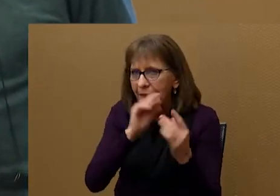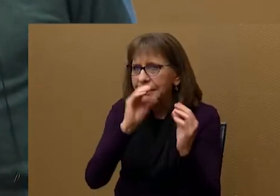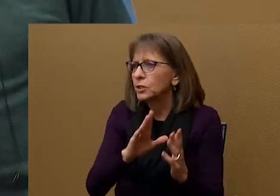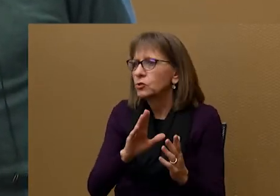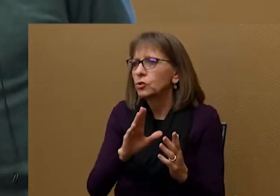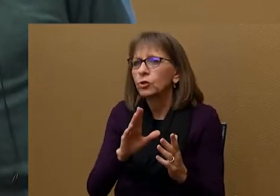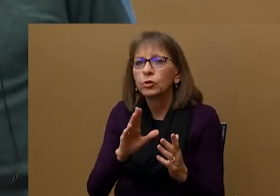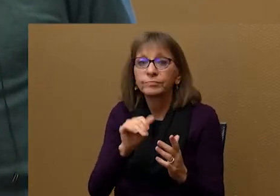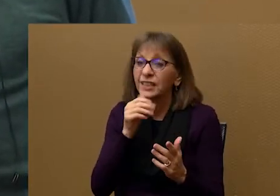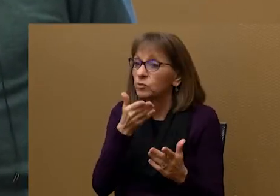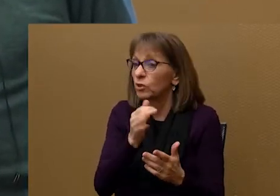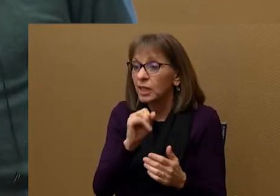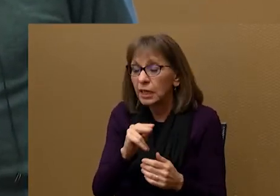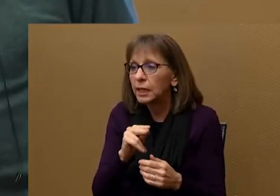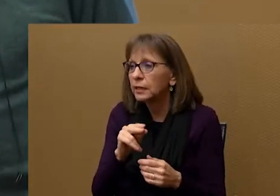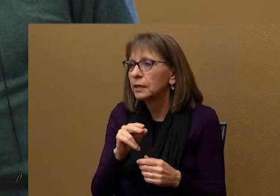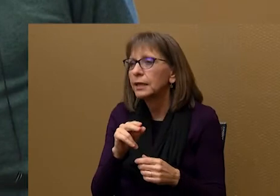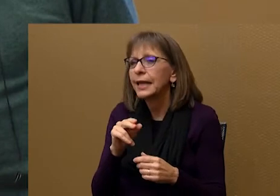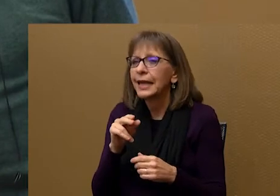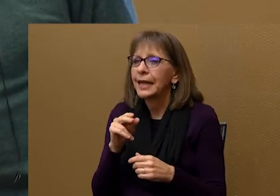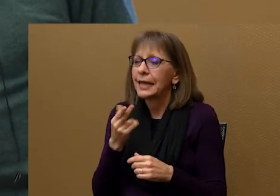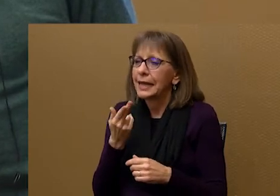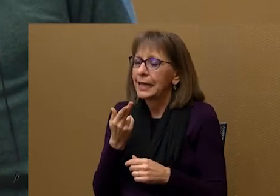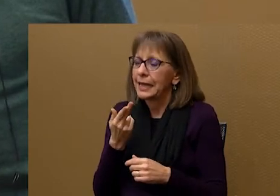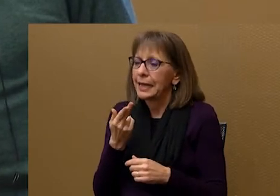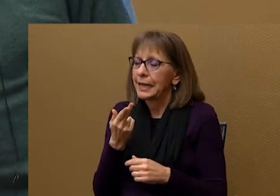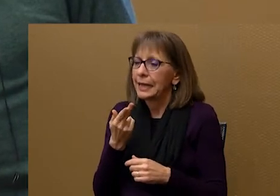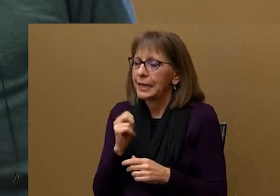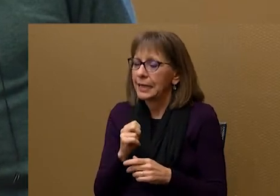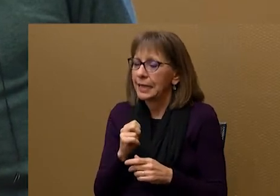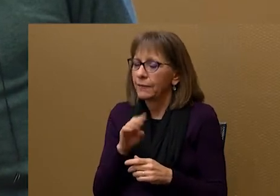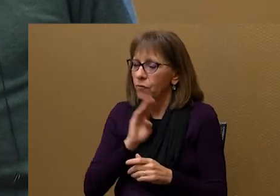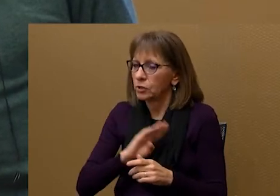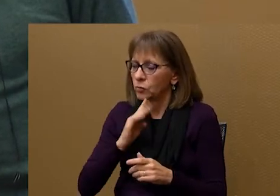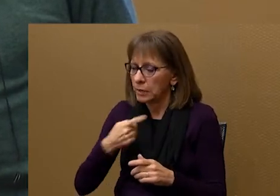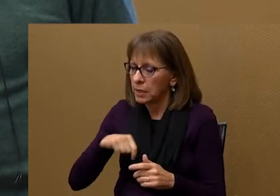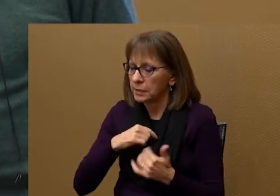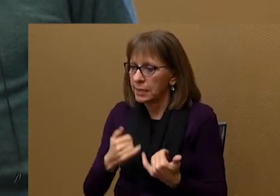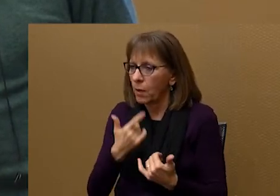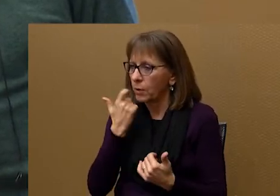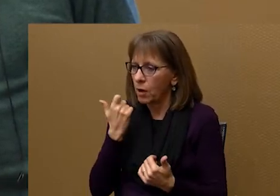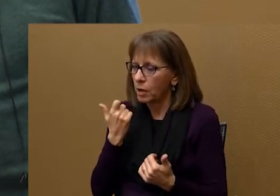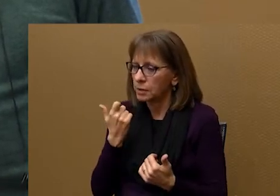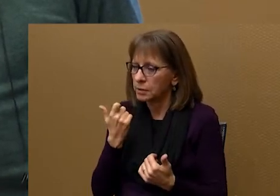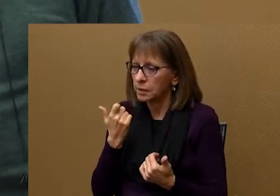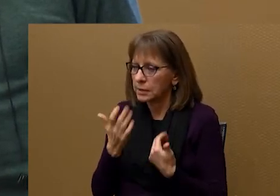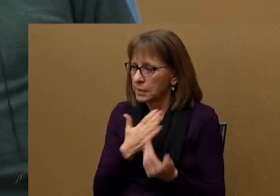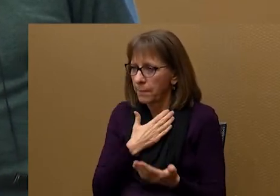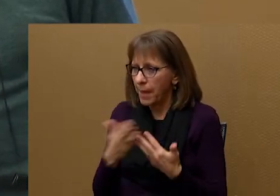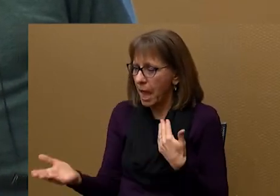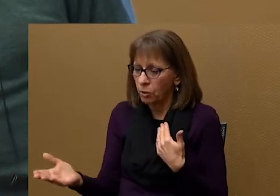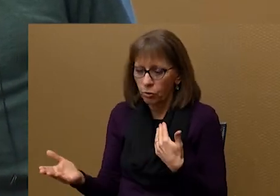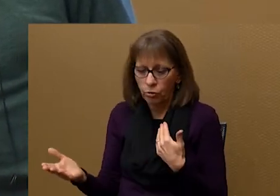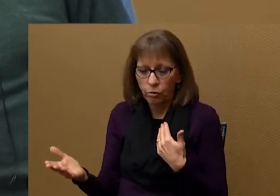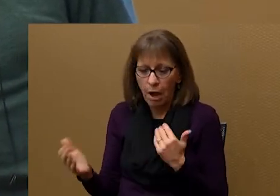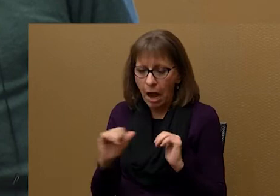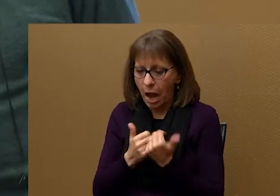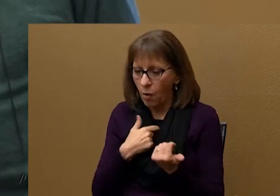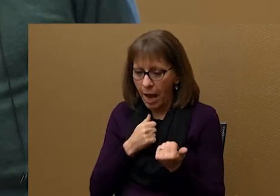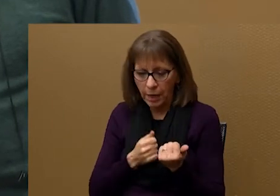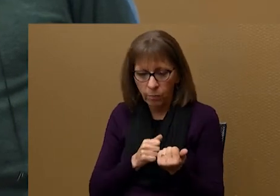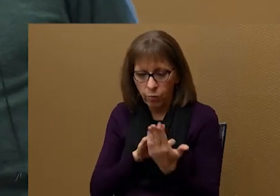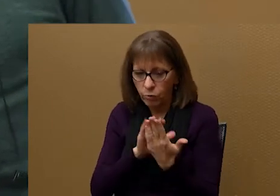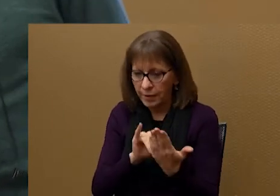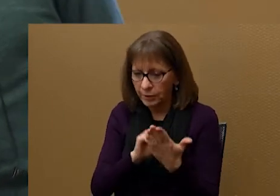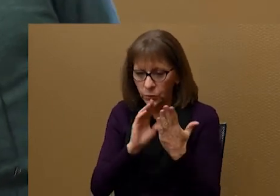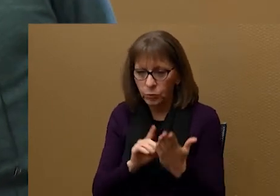turned in the paper. I contact the teacher. He didn't turn it in. You know, so he's very frustrating right now because it